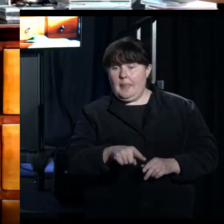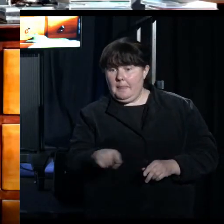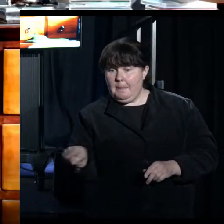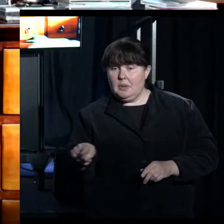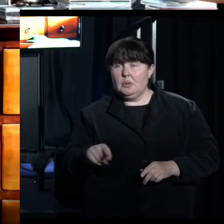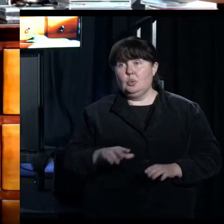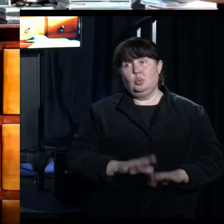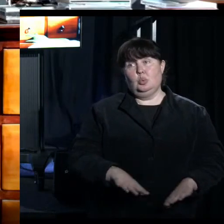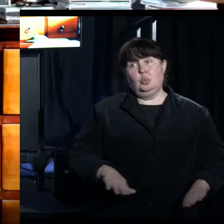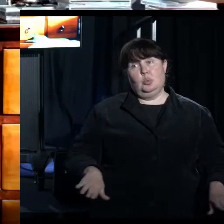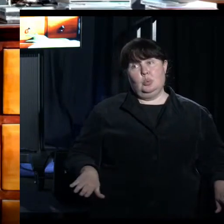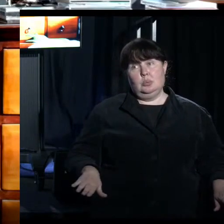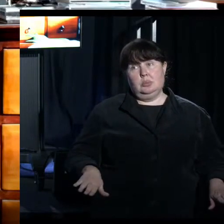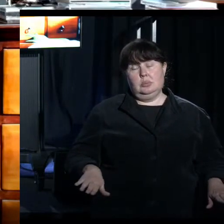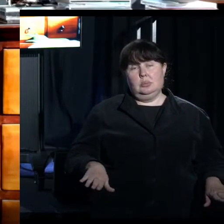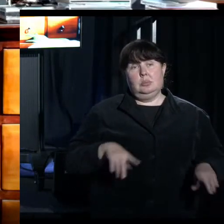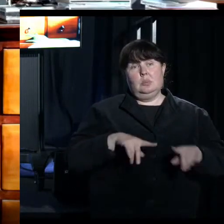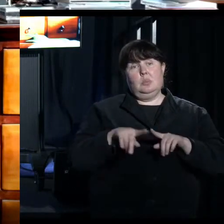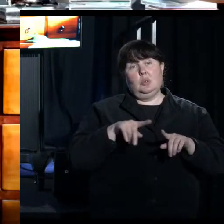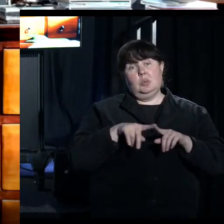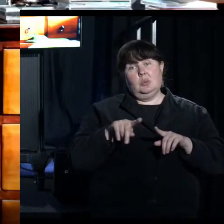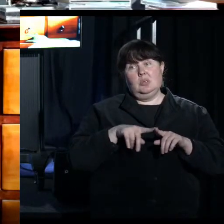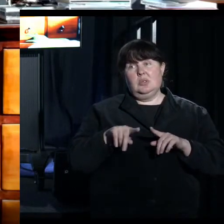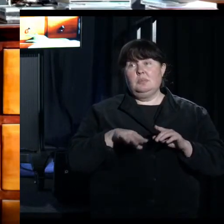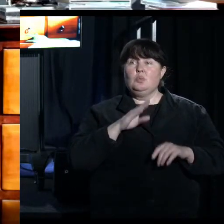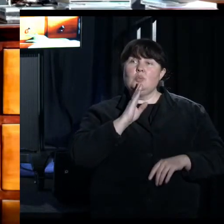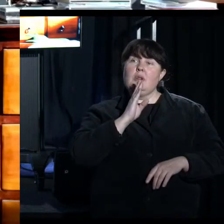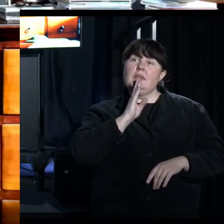forced marriages.